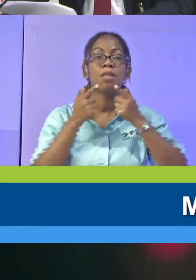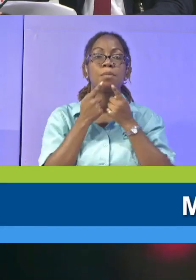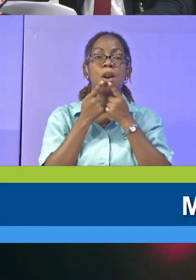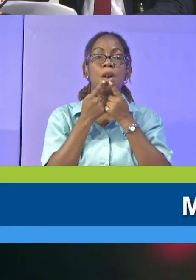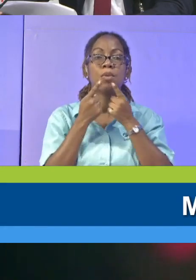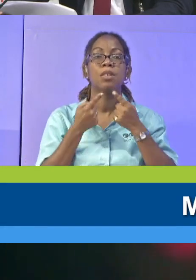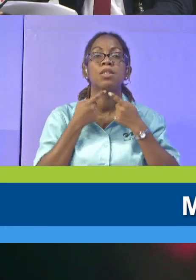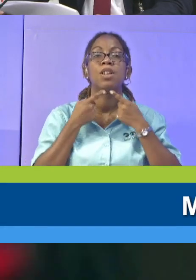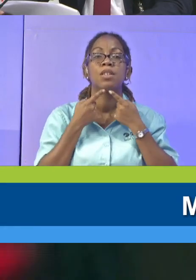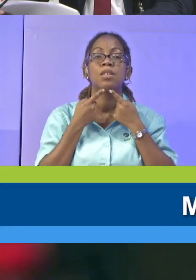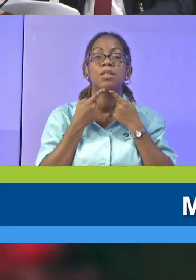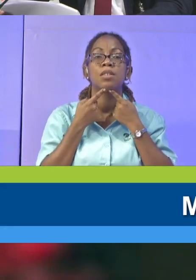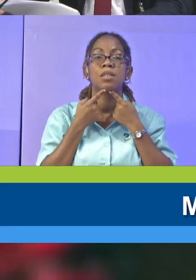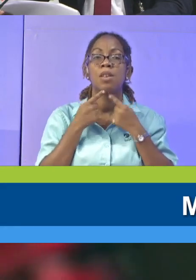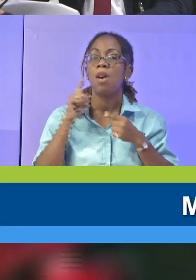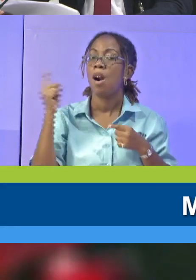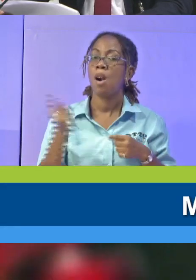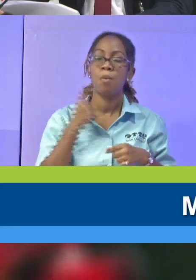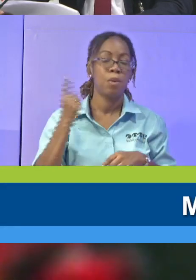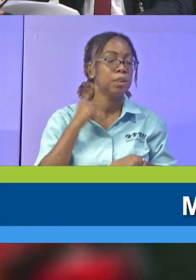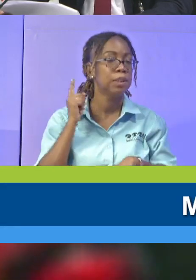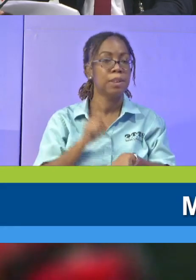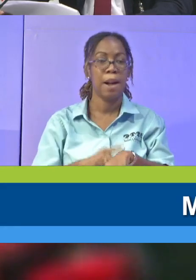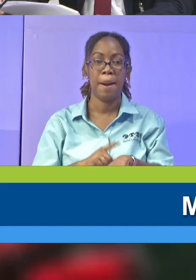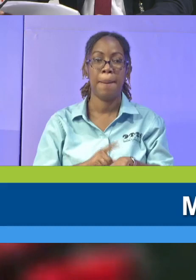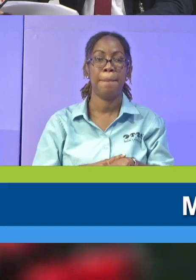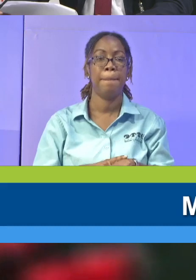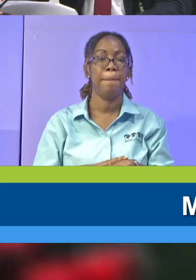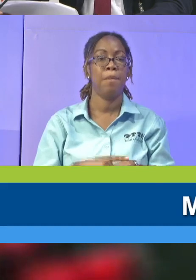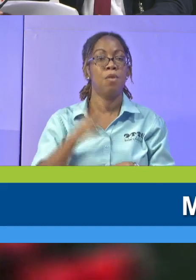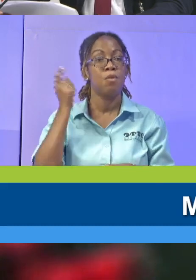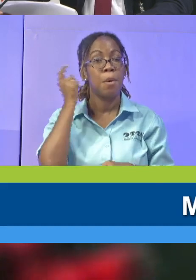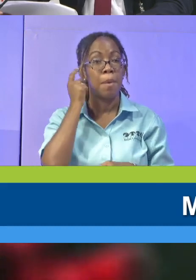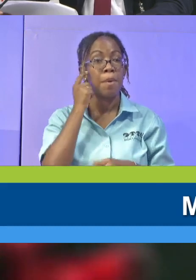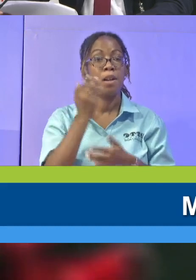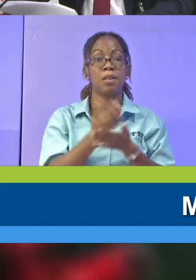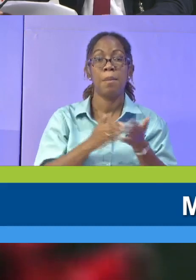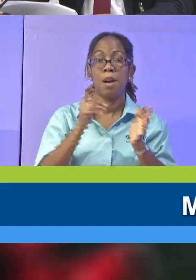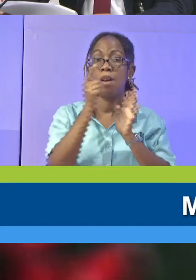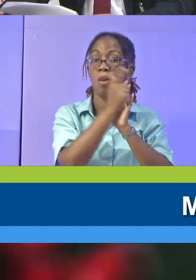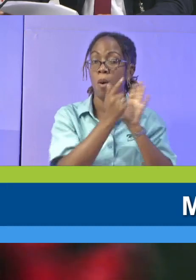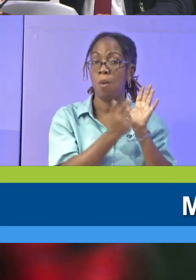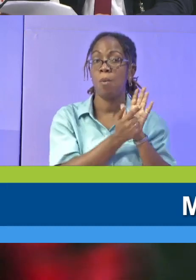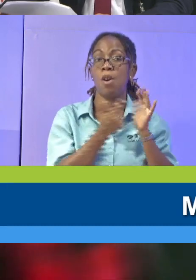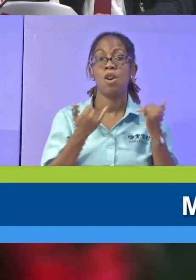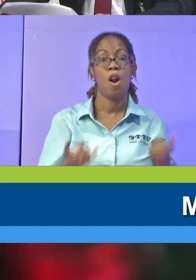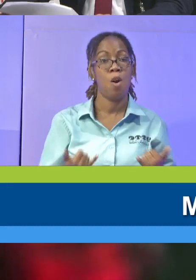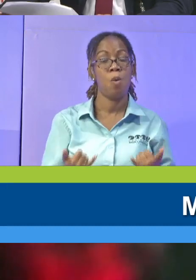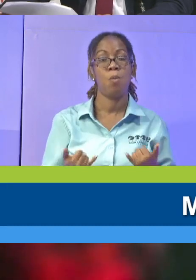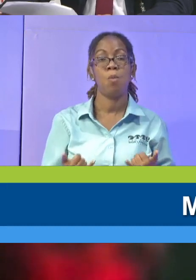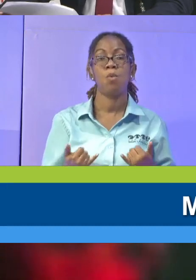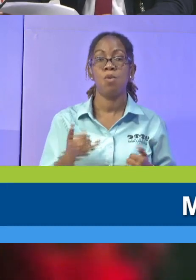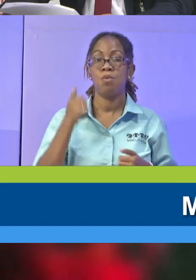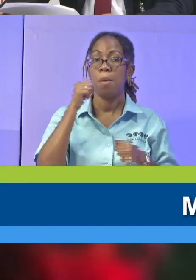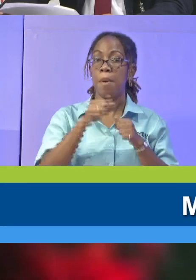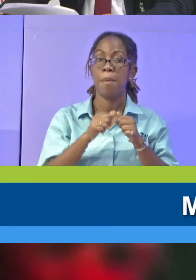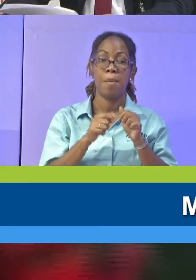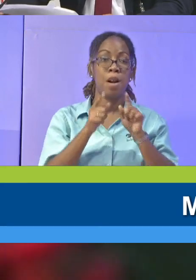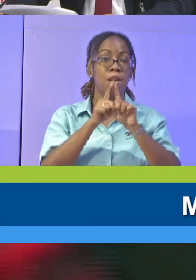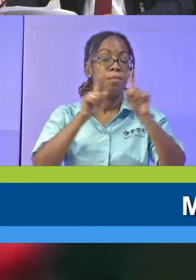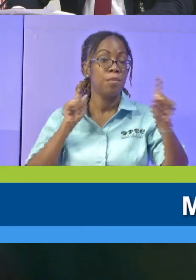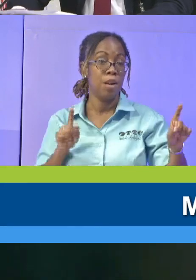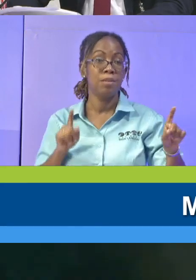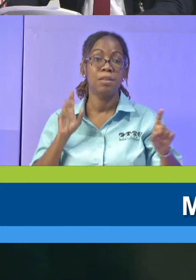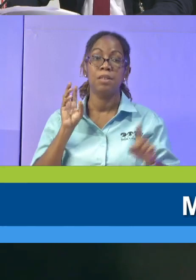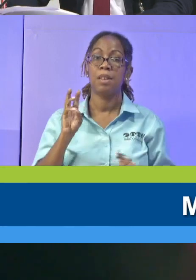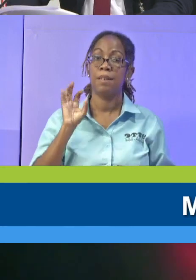all points in time, remembering it is part of the law under the public health regulation. Watching your distance, maintaining 6 feet apart as far